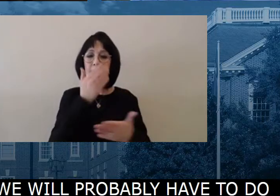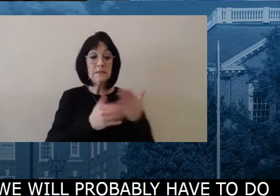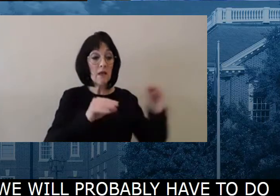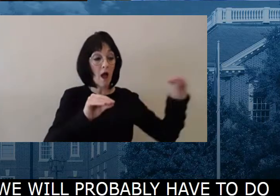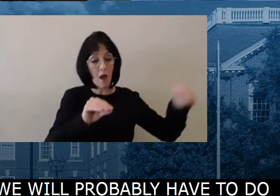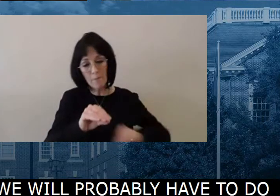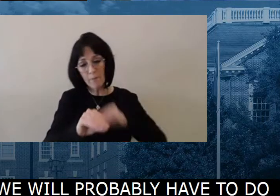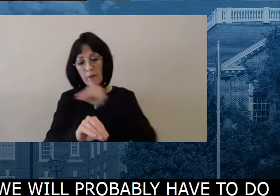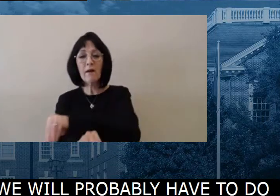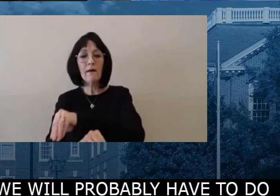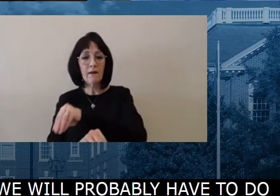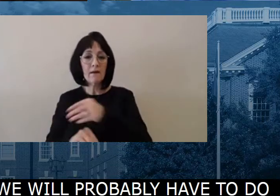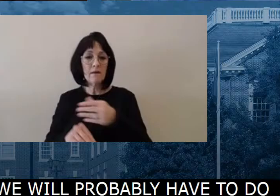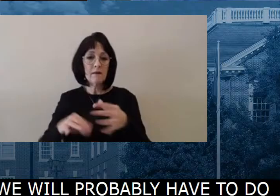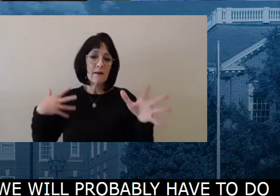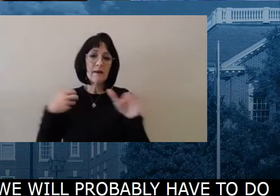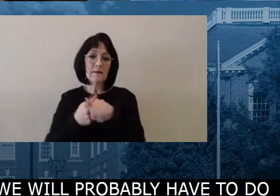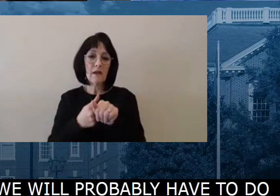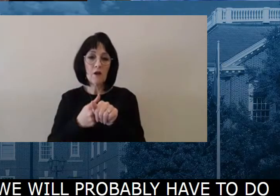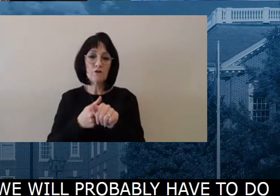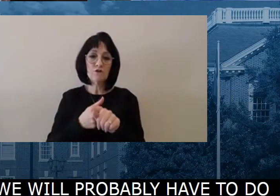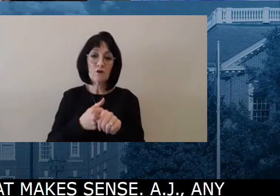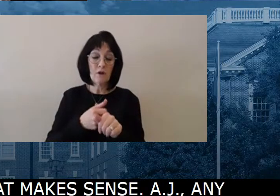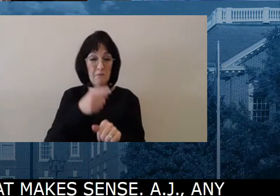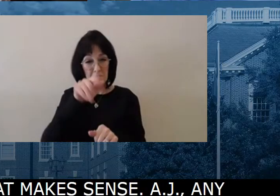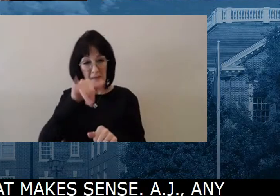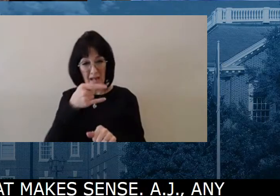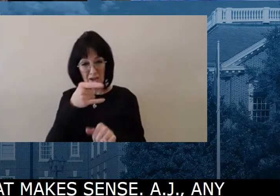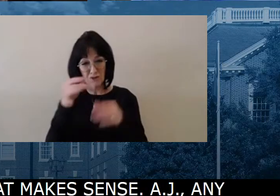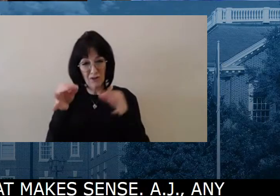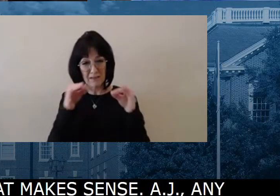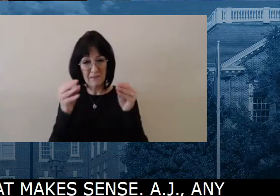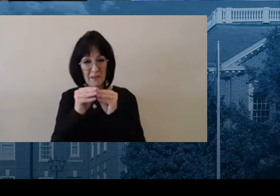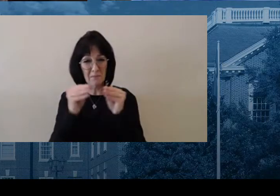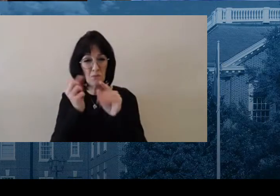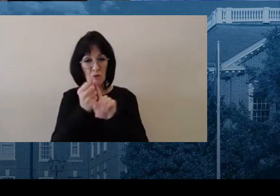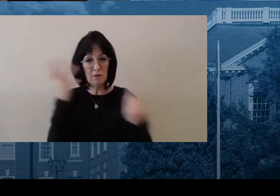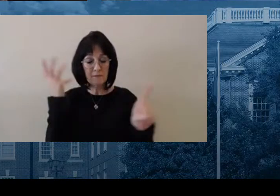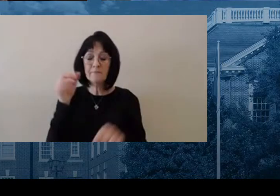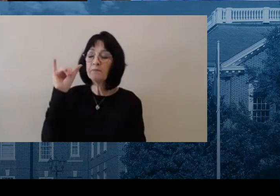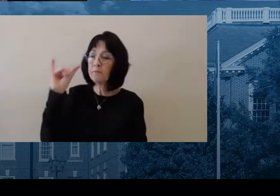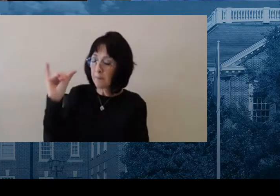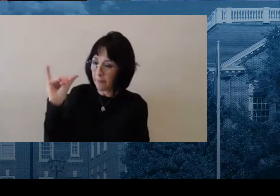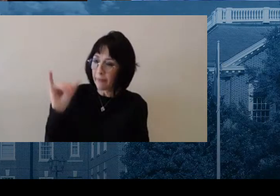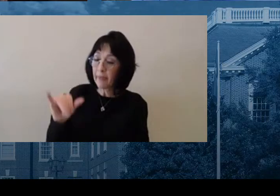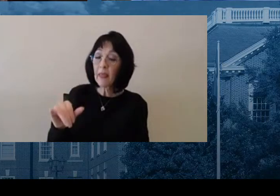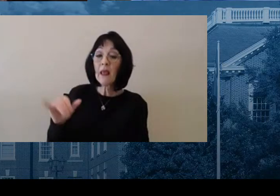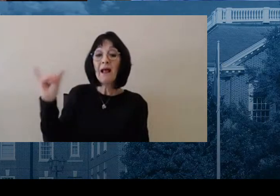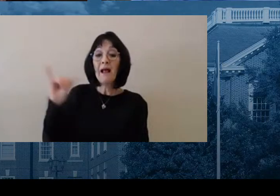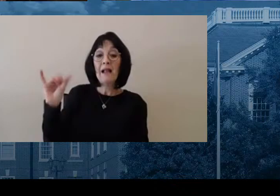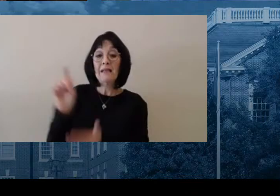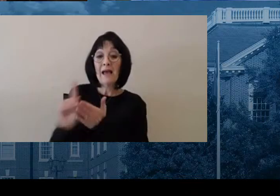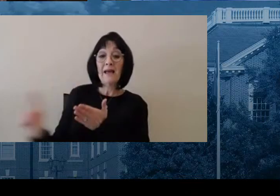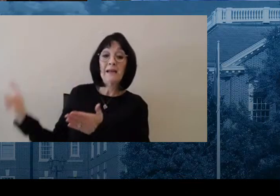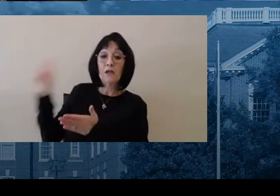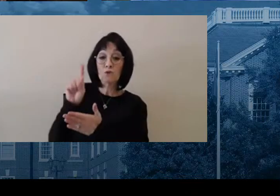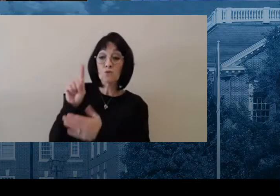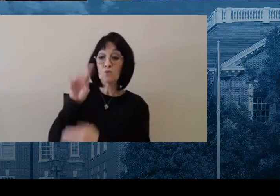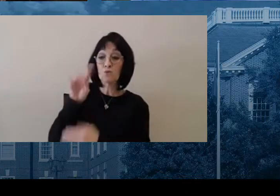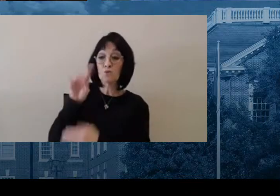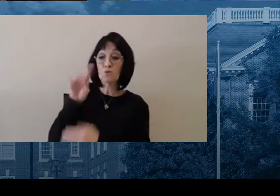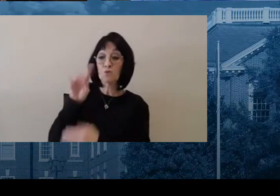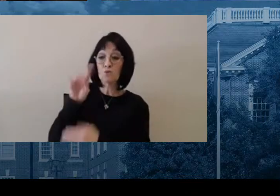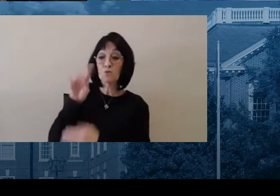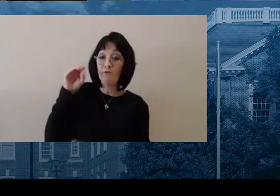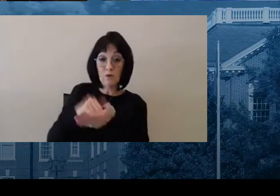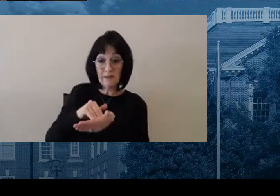the 40,000 is what the state receives to allocate. Last week, there was another 16,000 to 18,000 that went directly to some of those